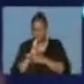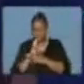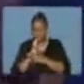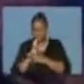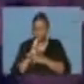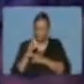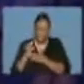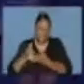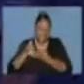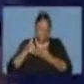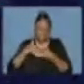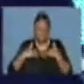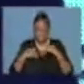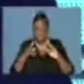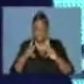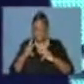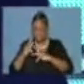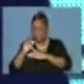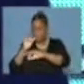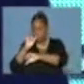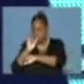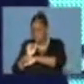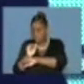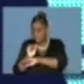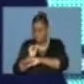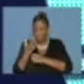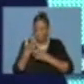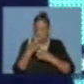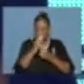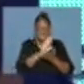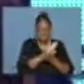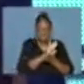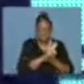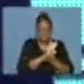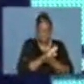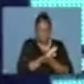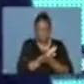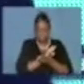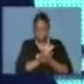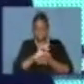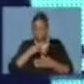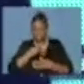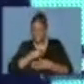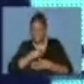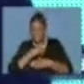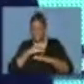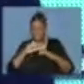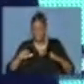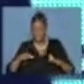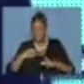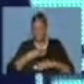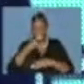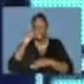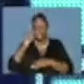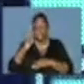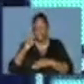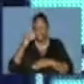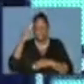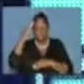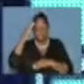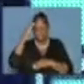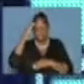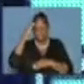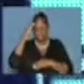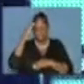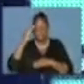whether on our jobs, whether they are our own children, we need to know how to reach